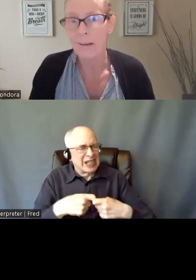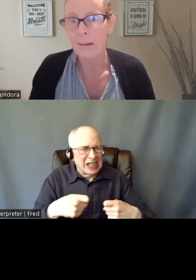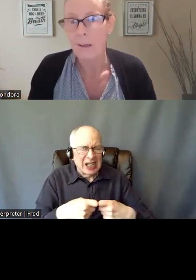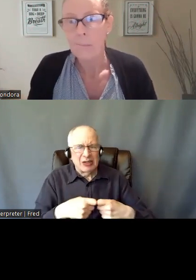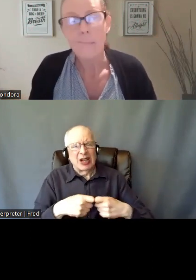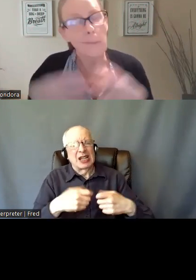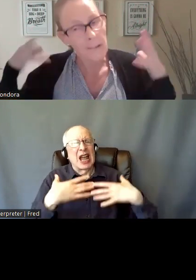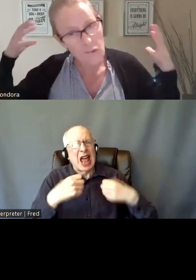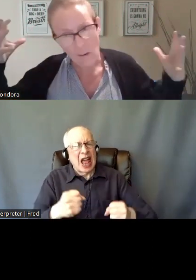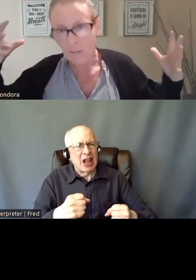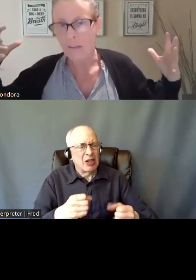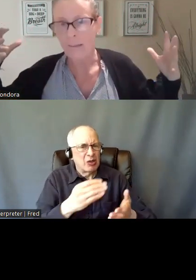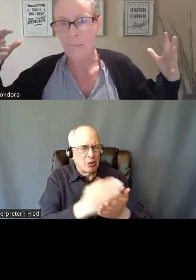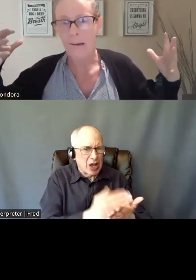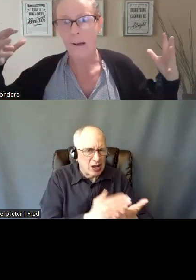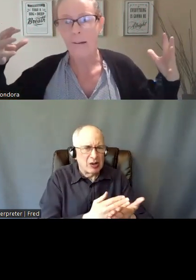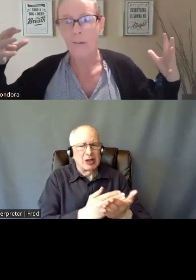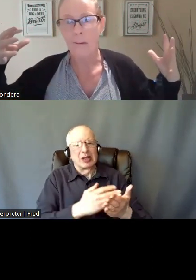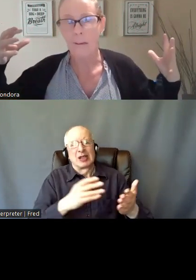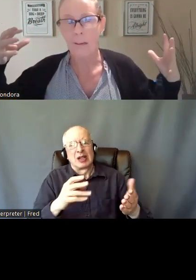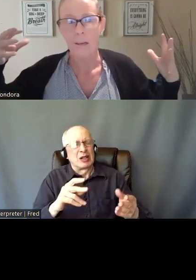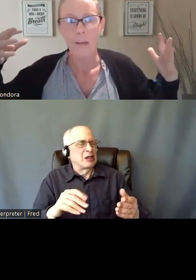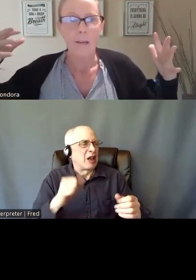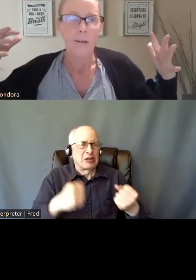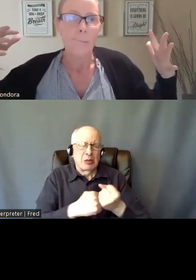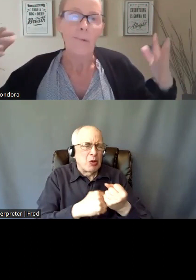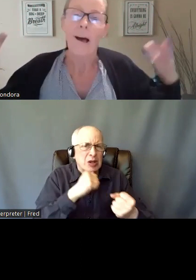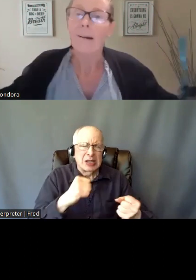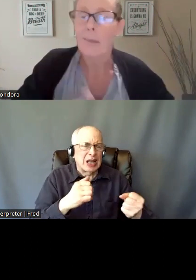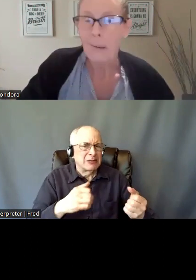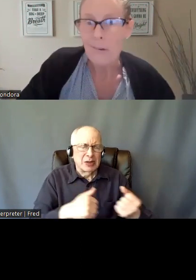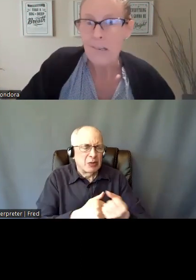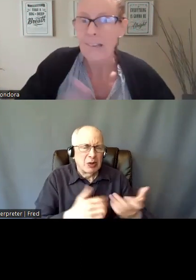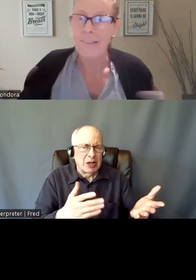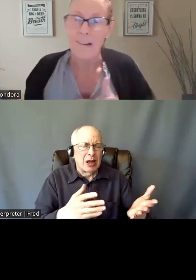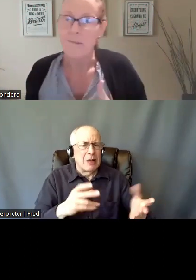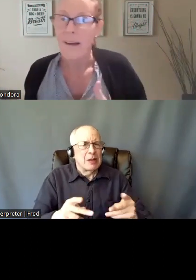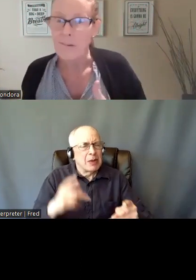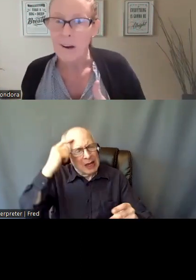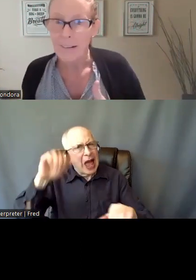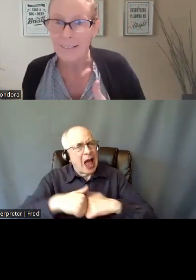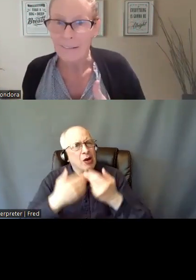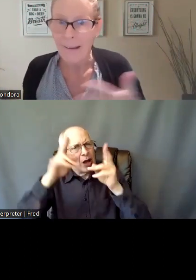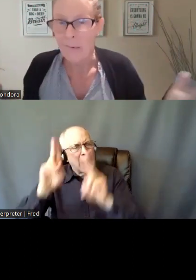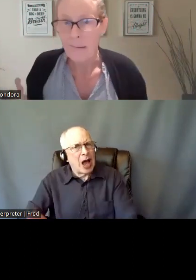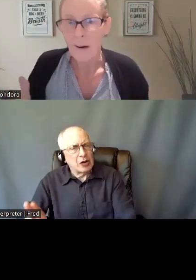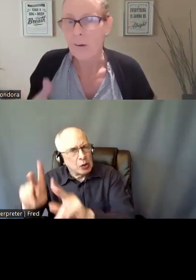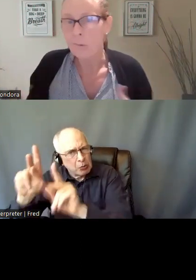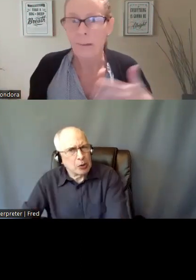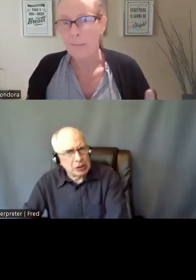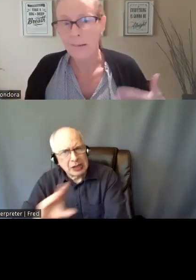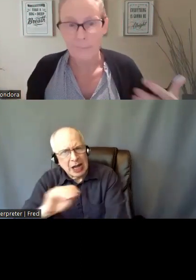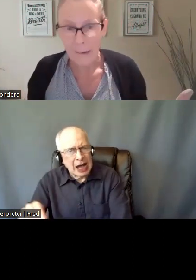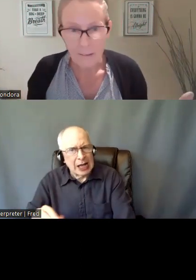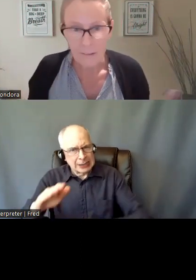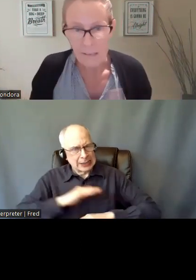support it. People really struggle to think about how do we both honor the person and satisfy the chart, right? And meet our